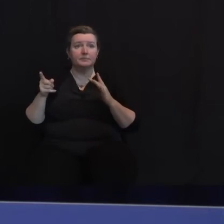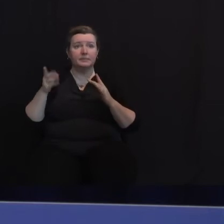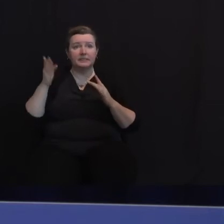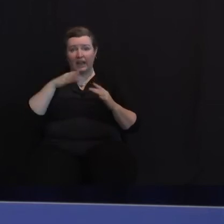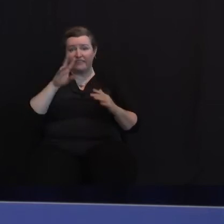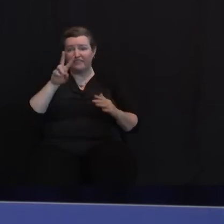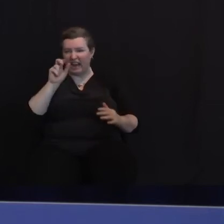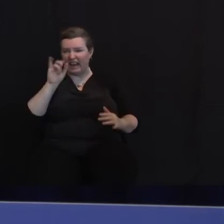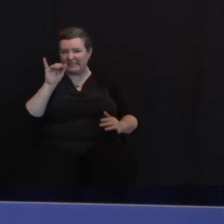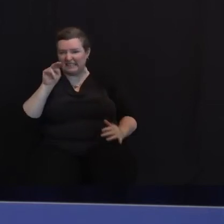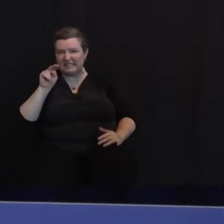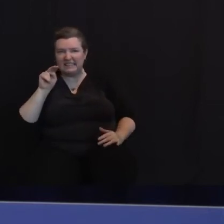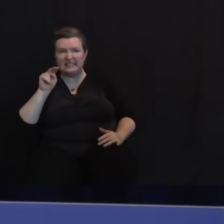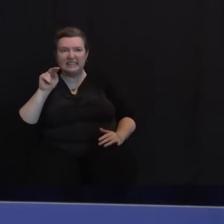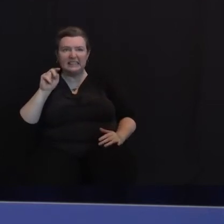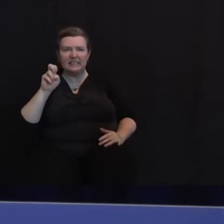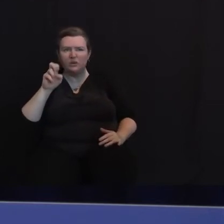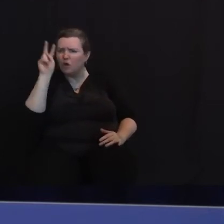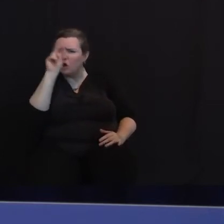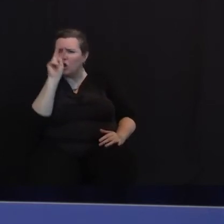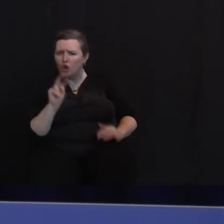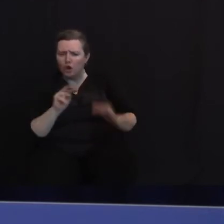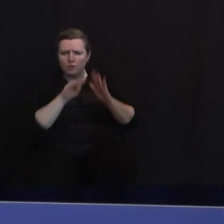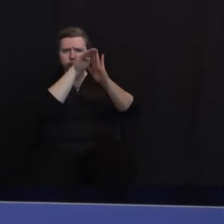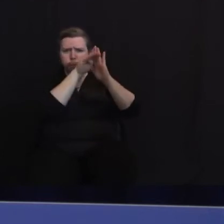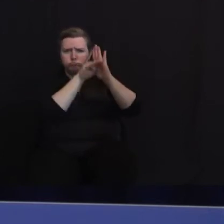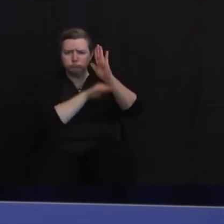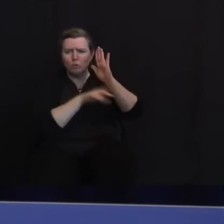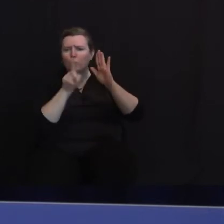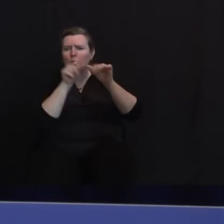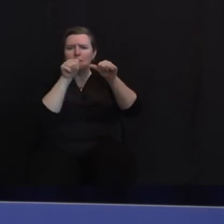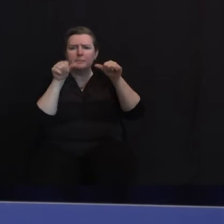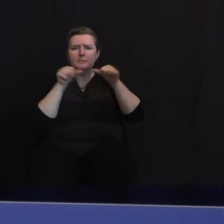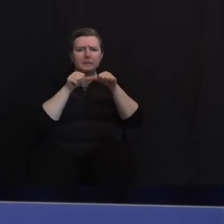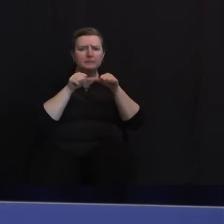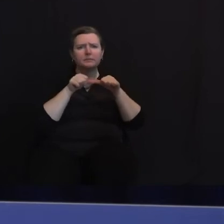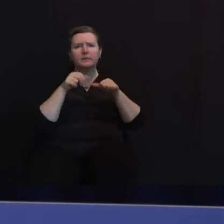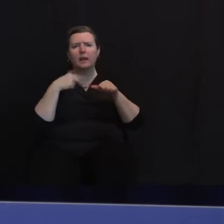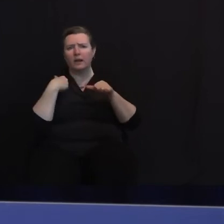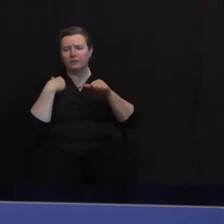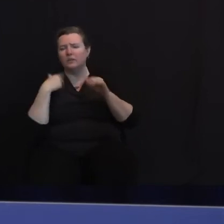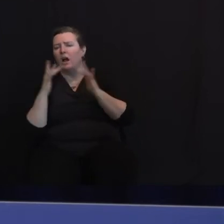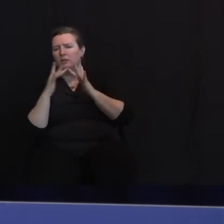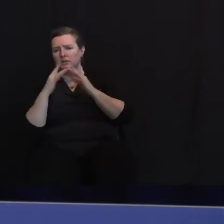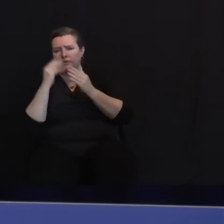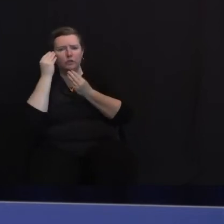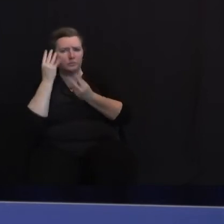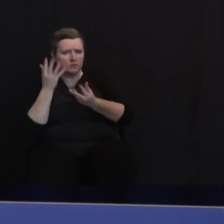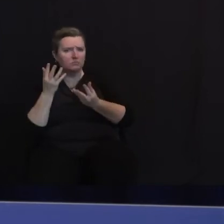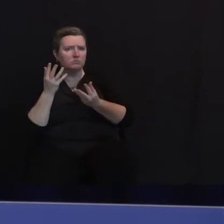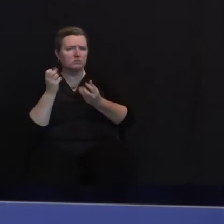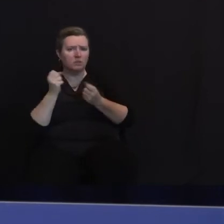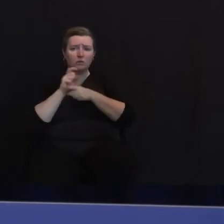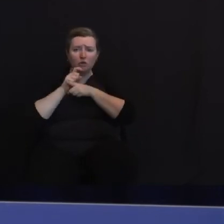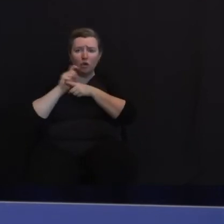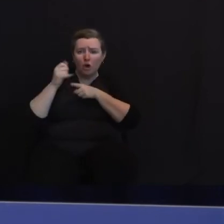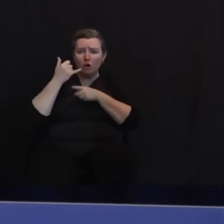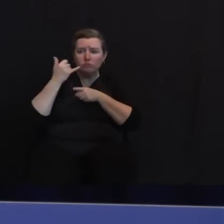covid19.nj.gov/vaccine, you can find a list of locations with contact information to schedule your